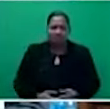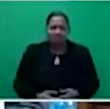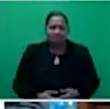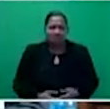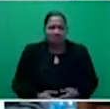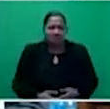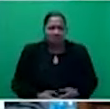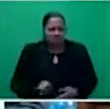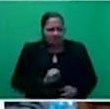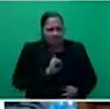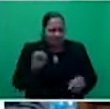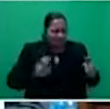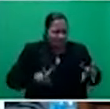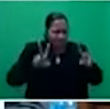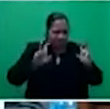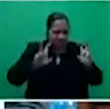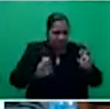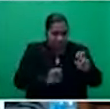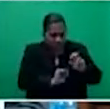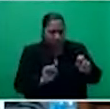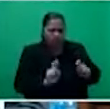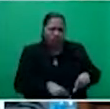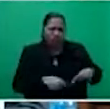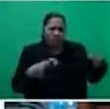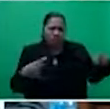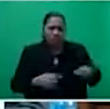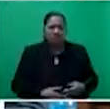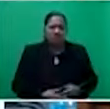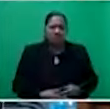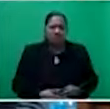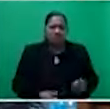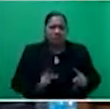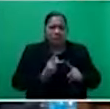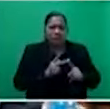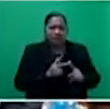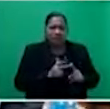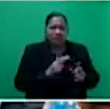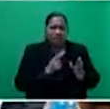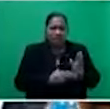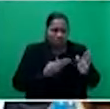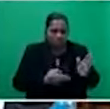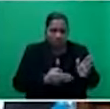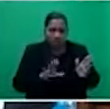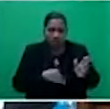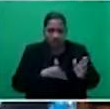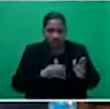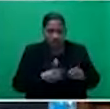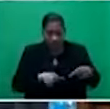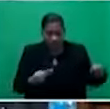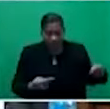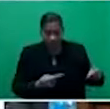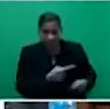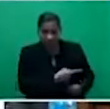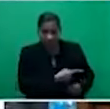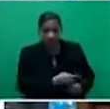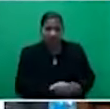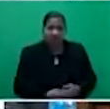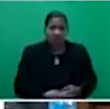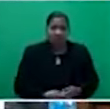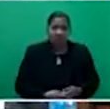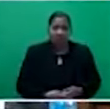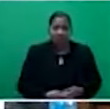of the opposition, the political narrative of the opposition, Mr. Speaker, sir, in particular, those who argue on